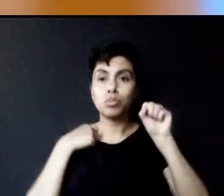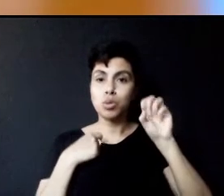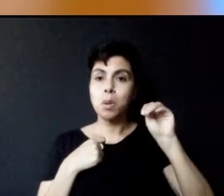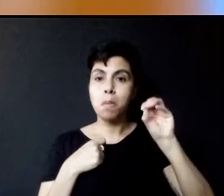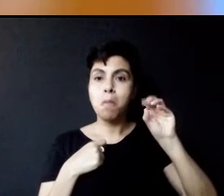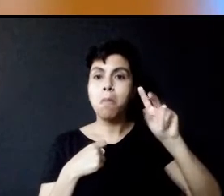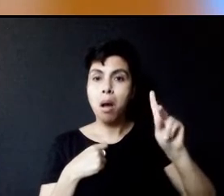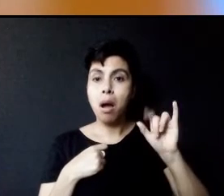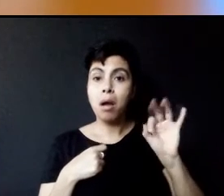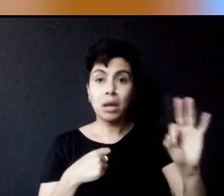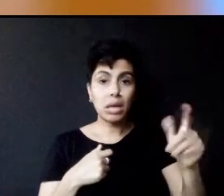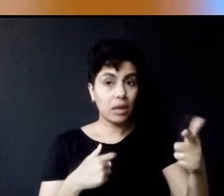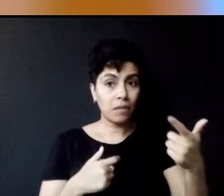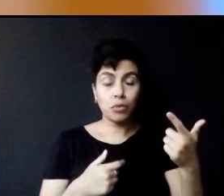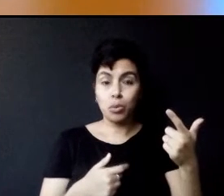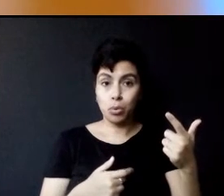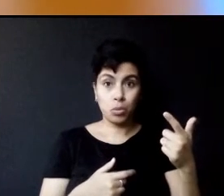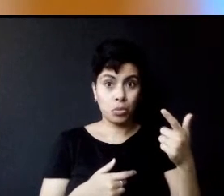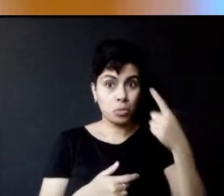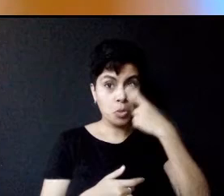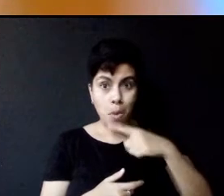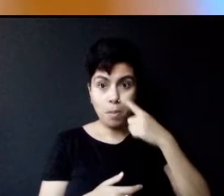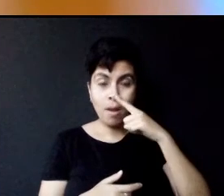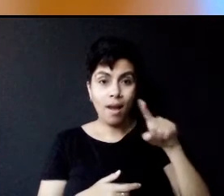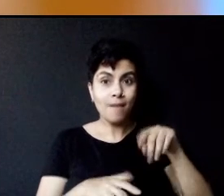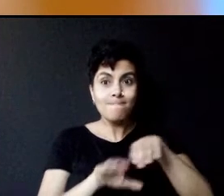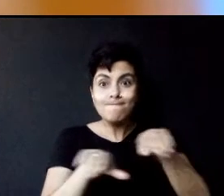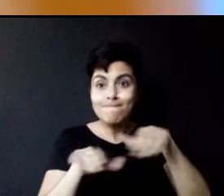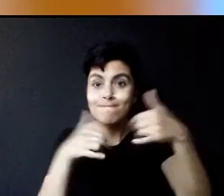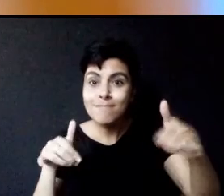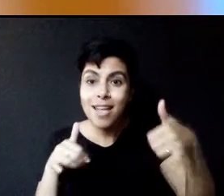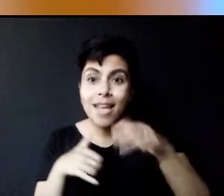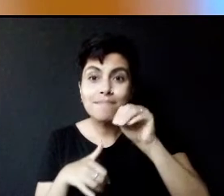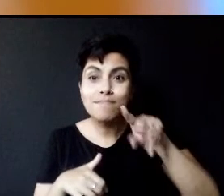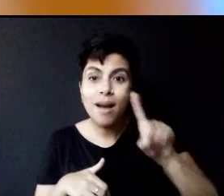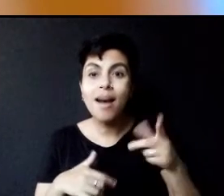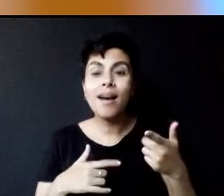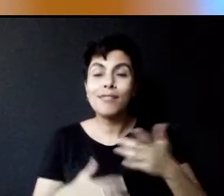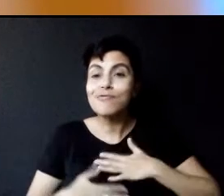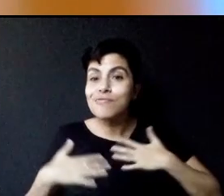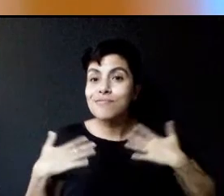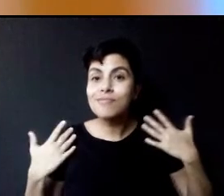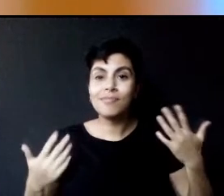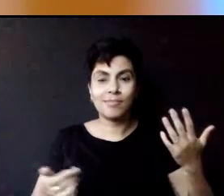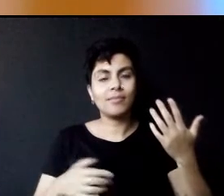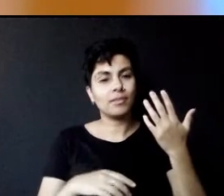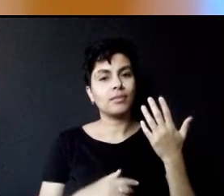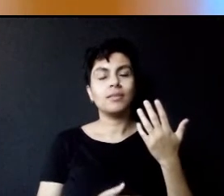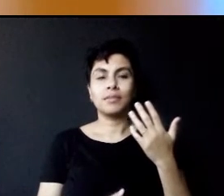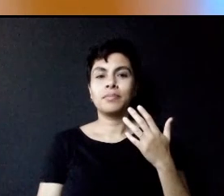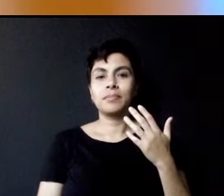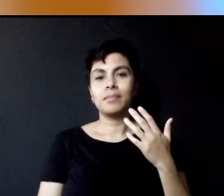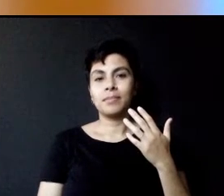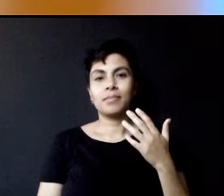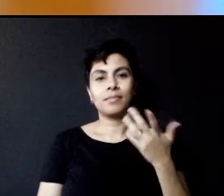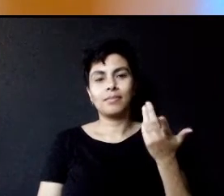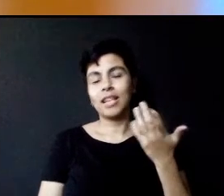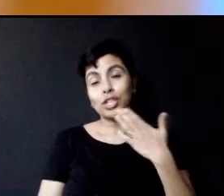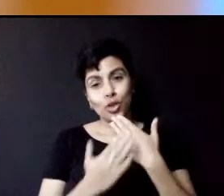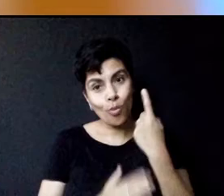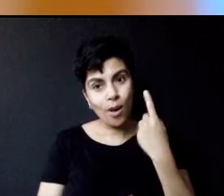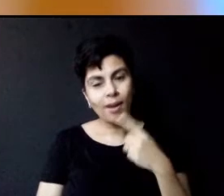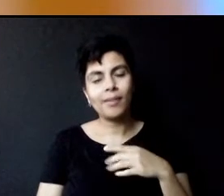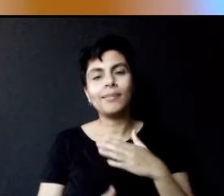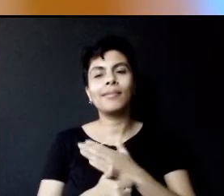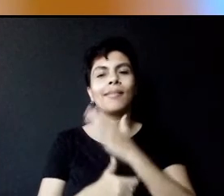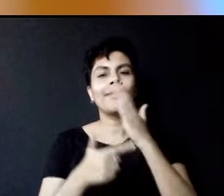comfortable letting their child submerge in a pool of mud. We have that as an option. That one is really good.